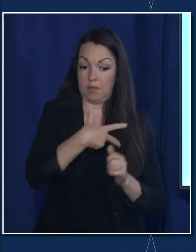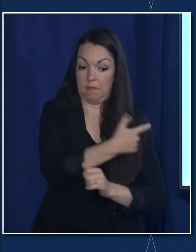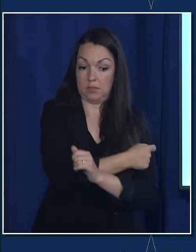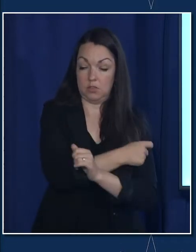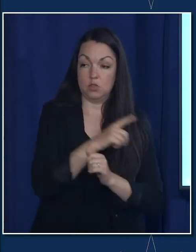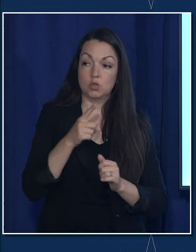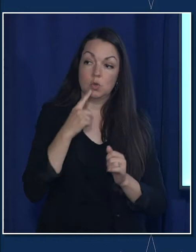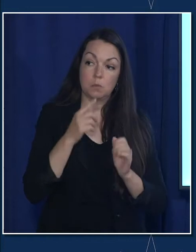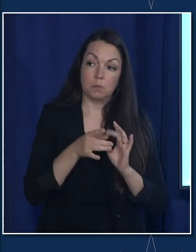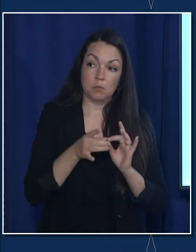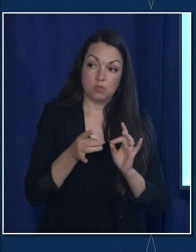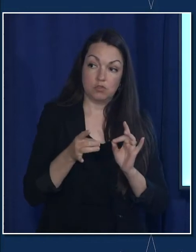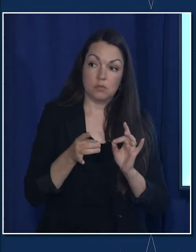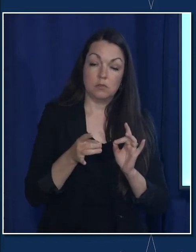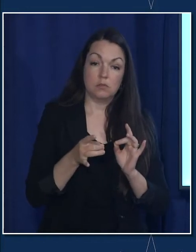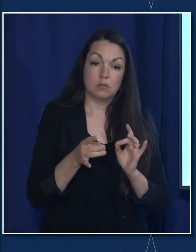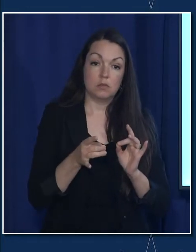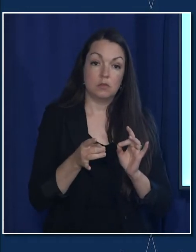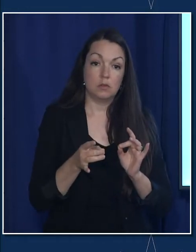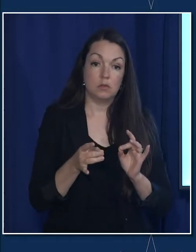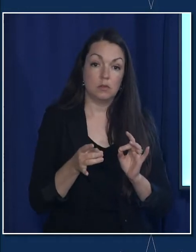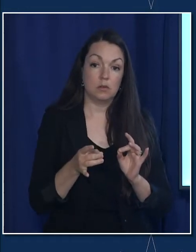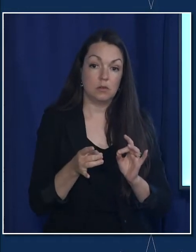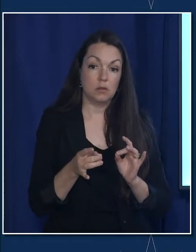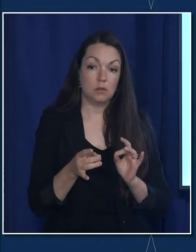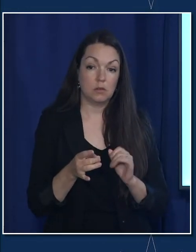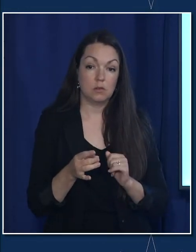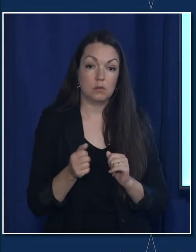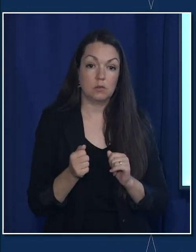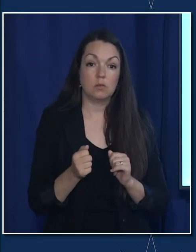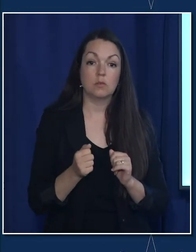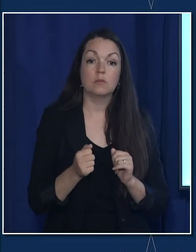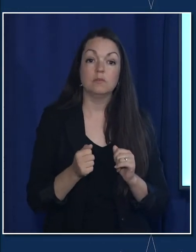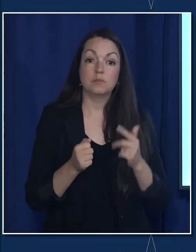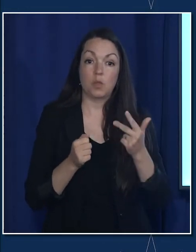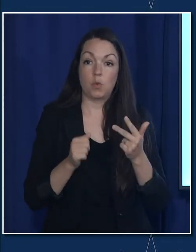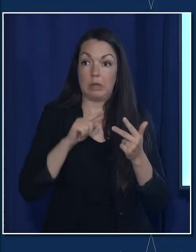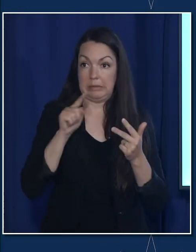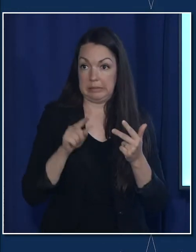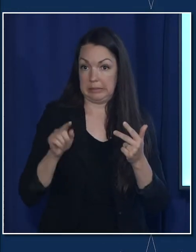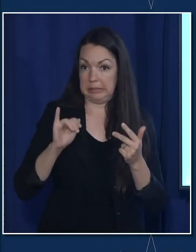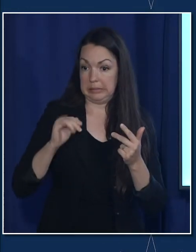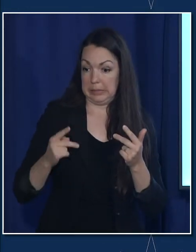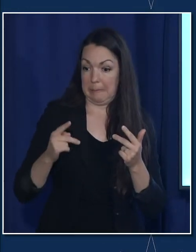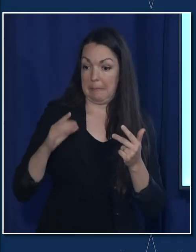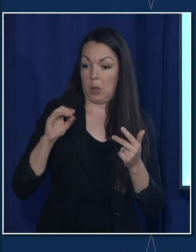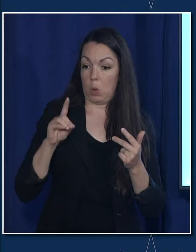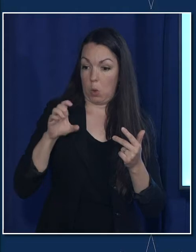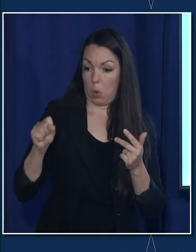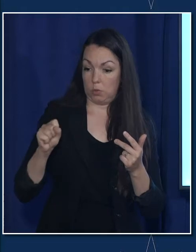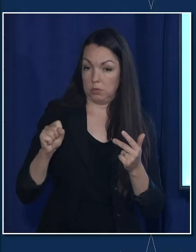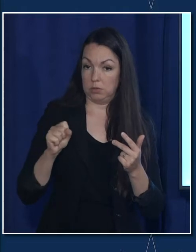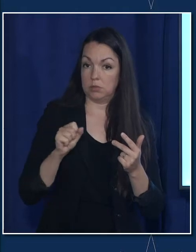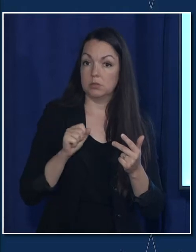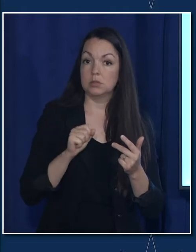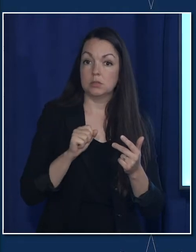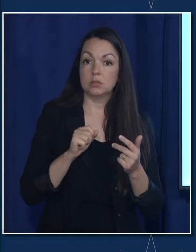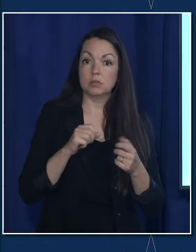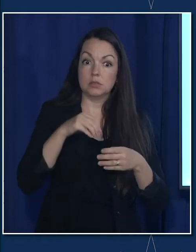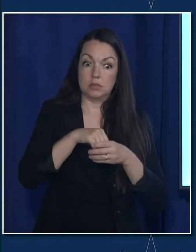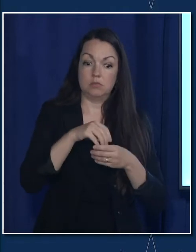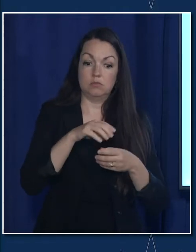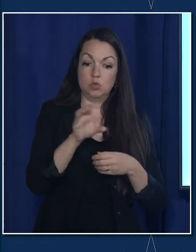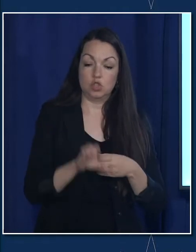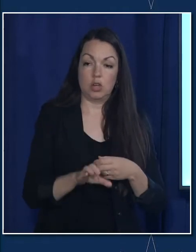You mentioned just now that there are 3 zip codes that have not yet reached 50% of eligible residents